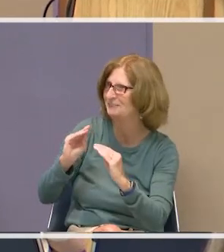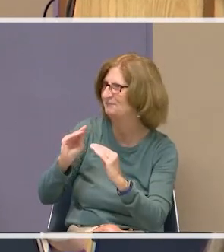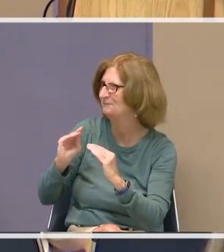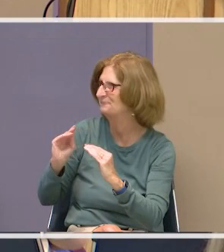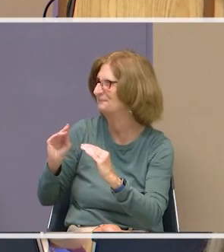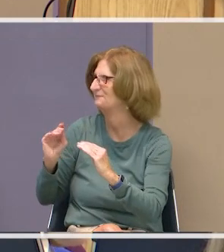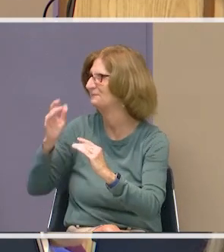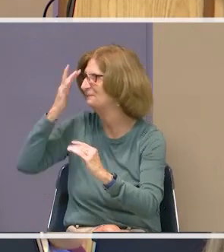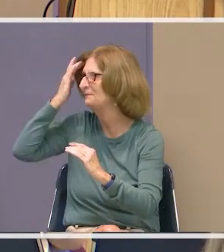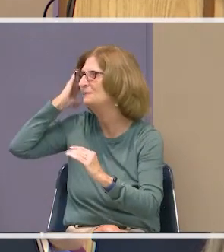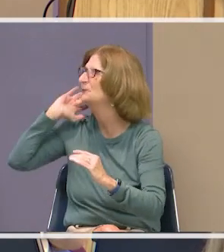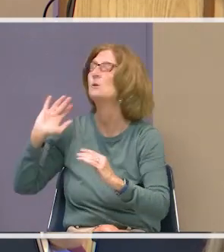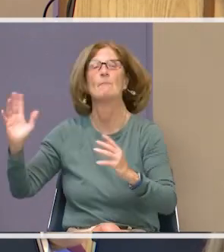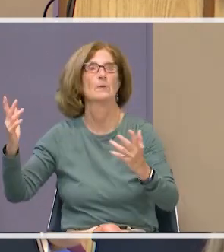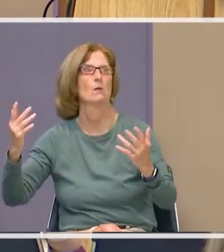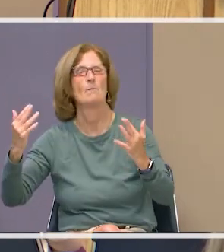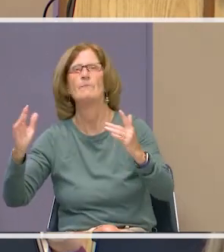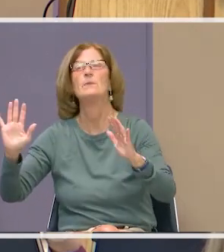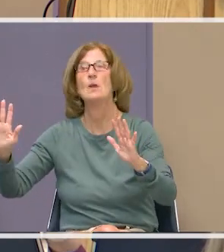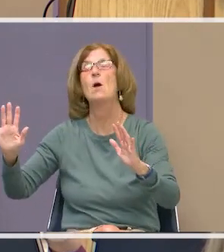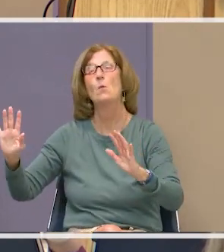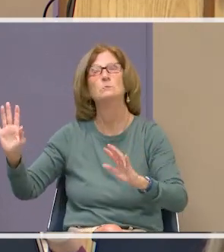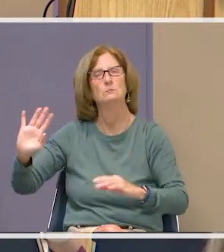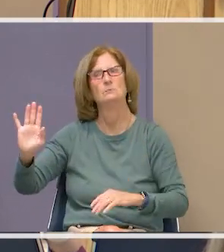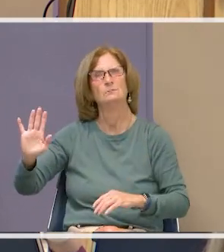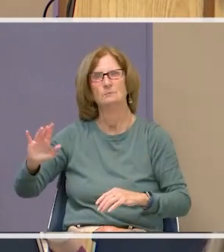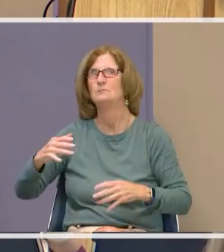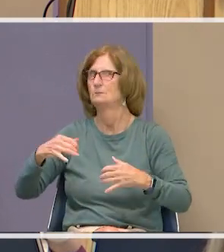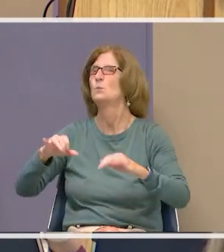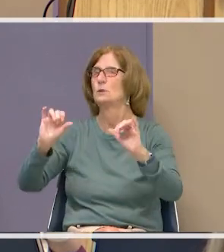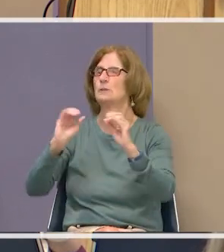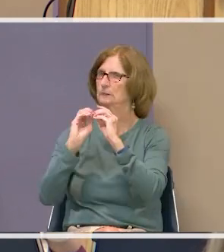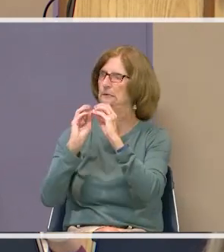already solved that. Well, no, we still have